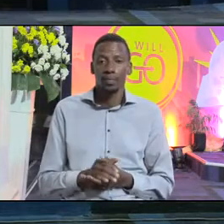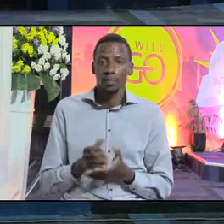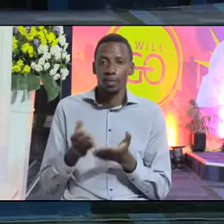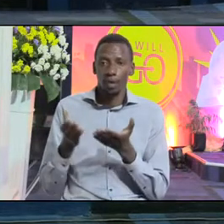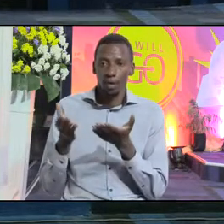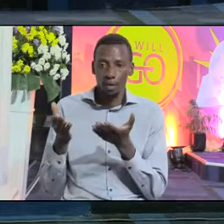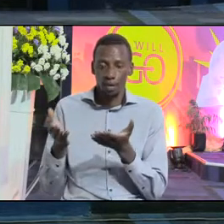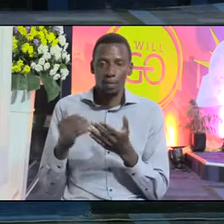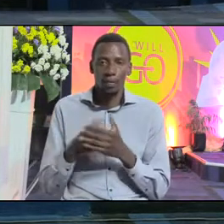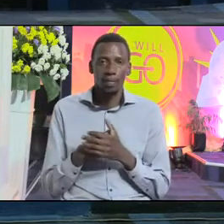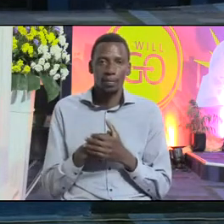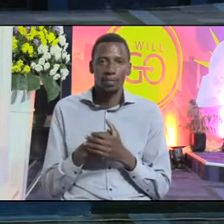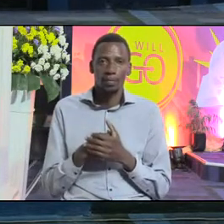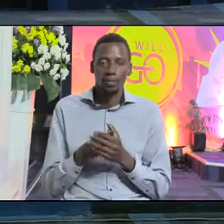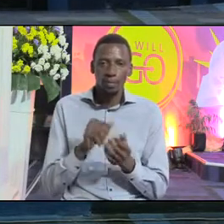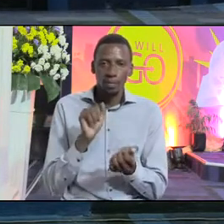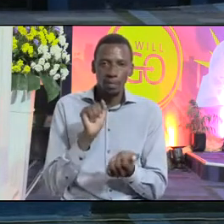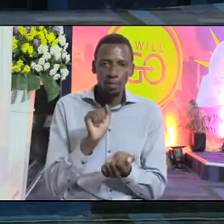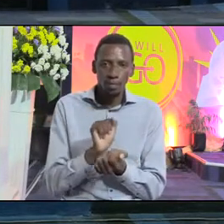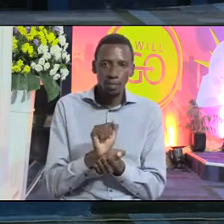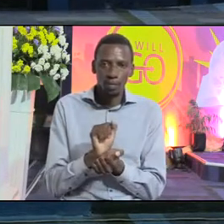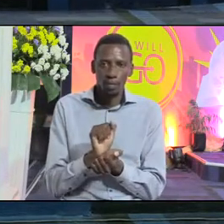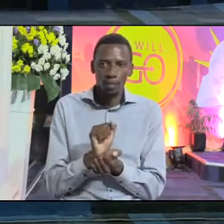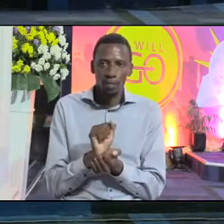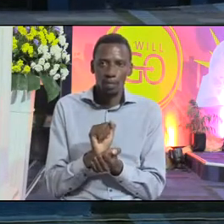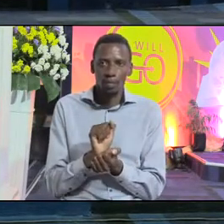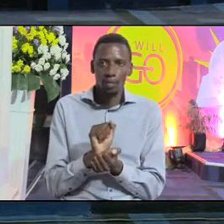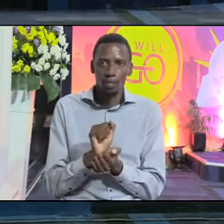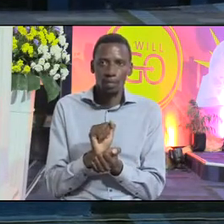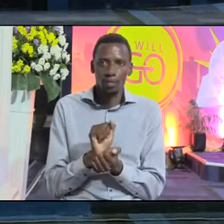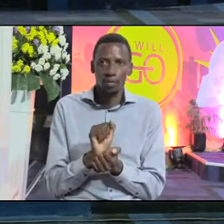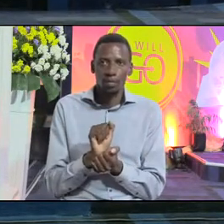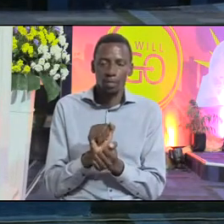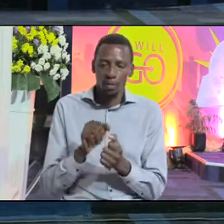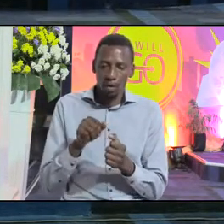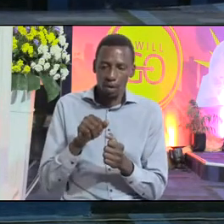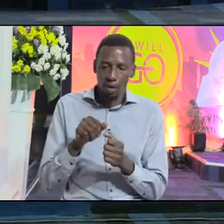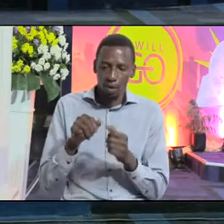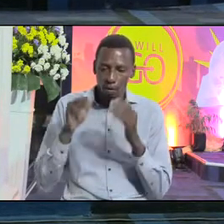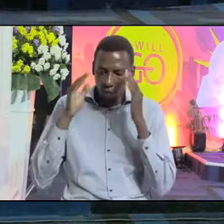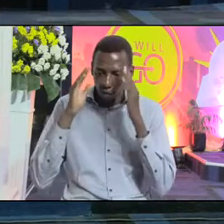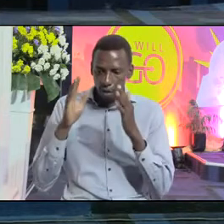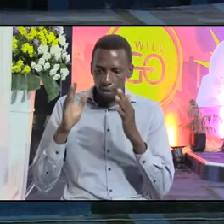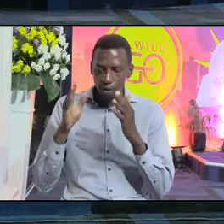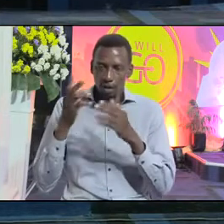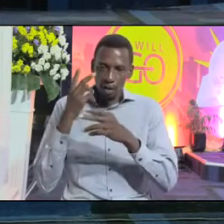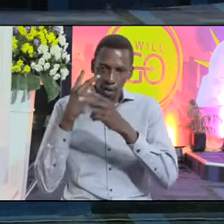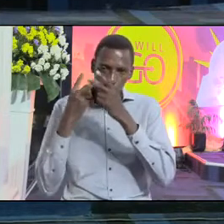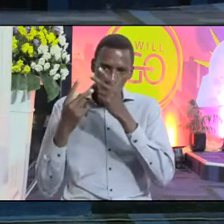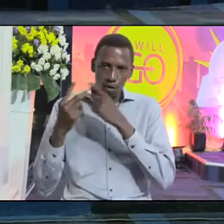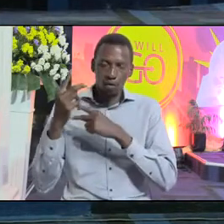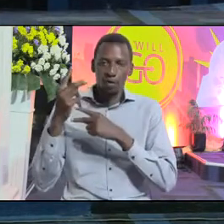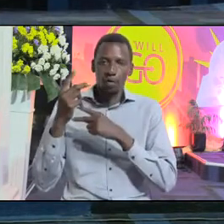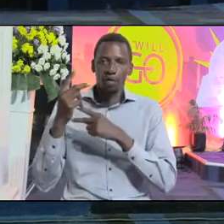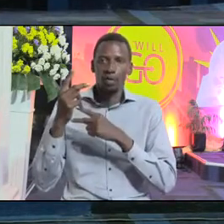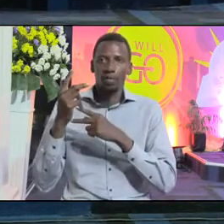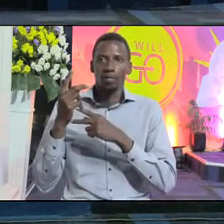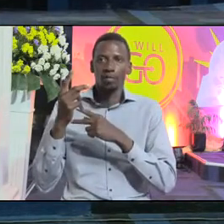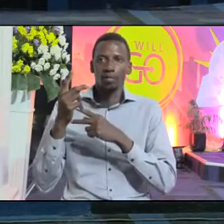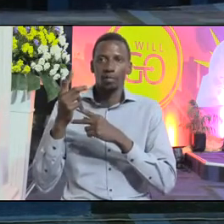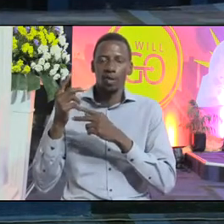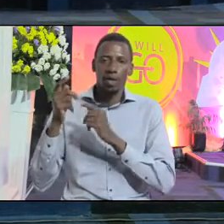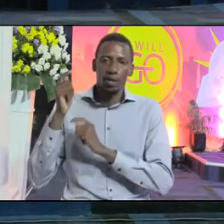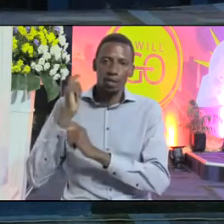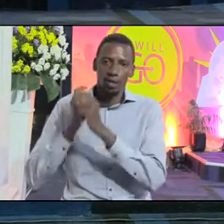Here, Paul stands on the priestly and prophetic tradition to deal with such subjects